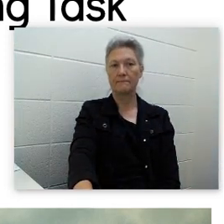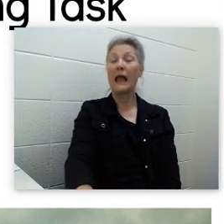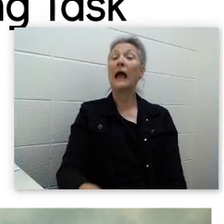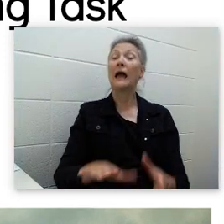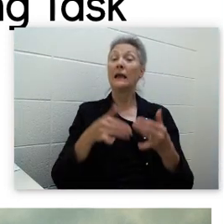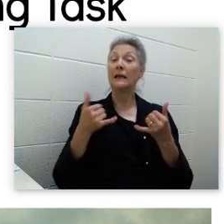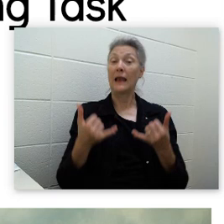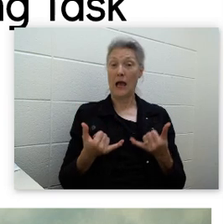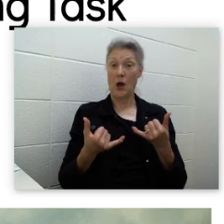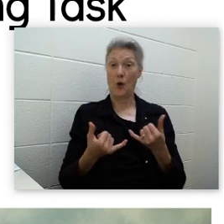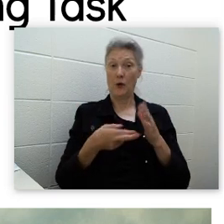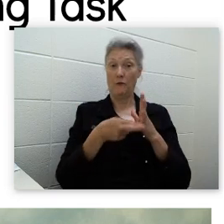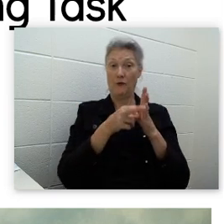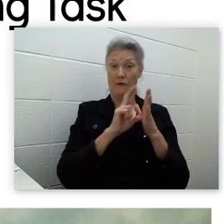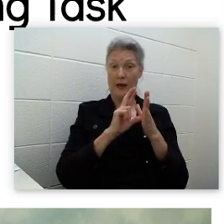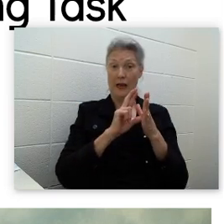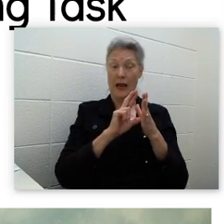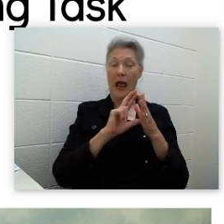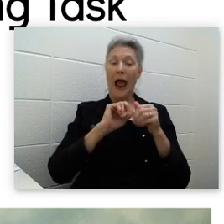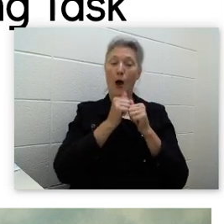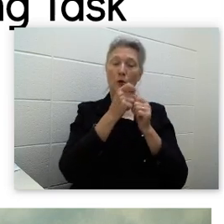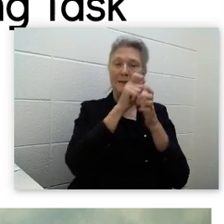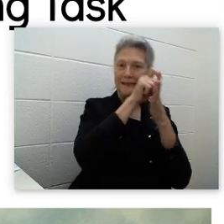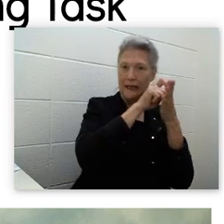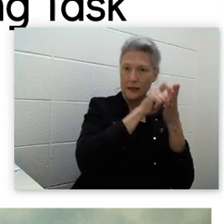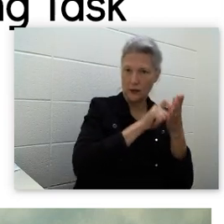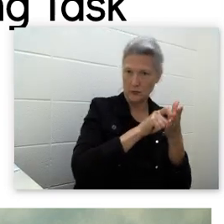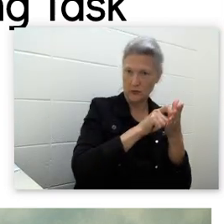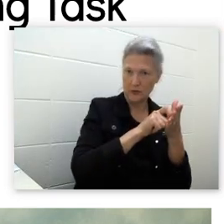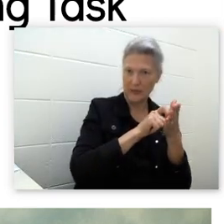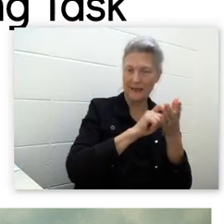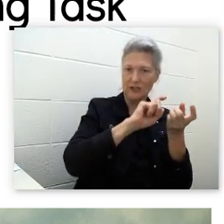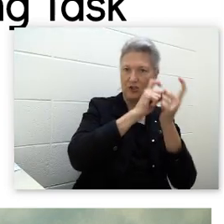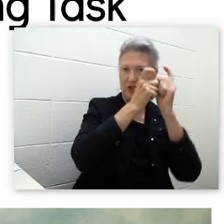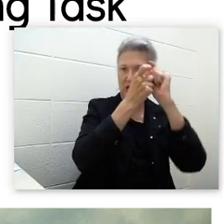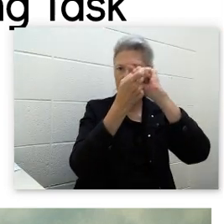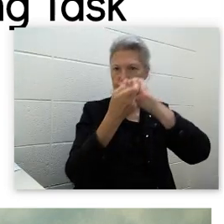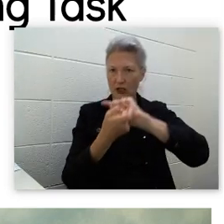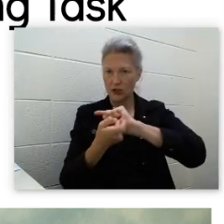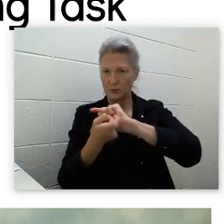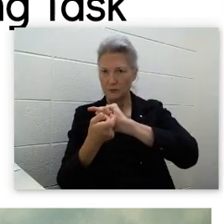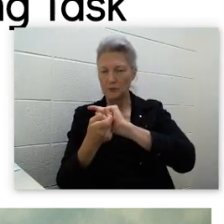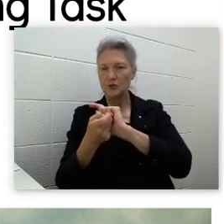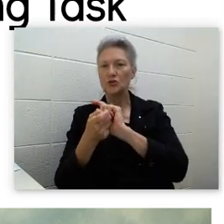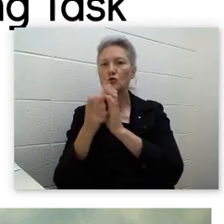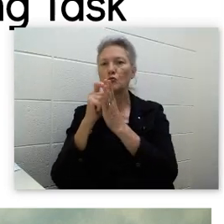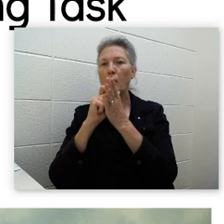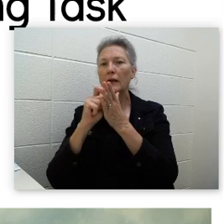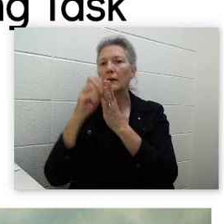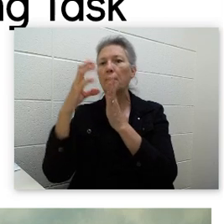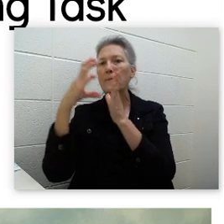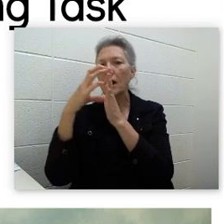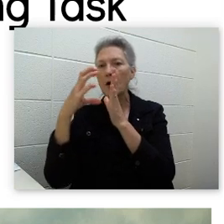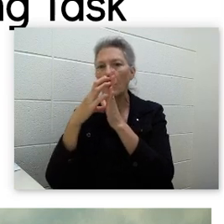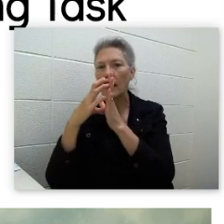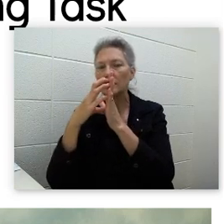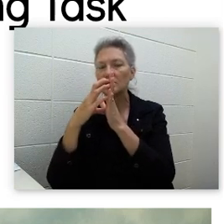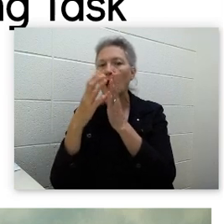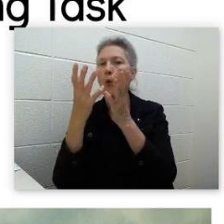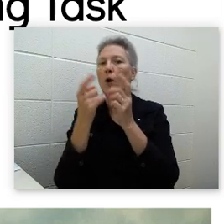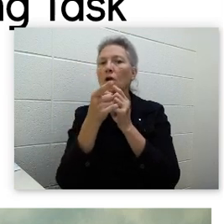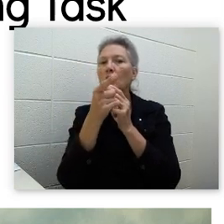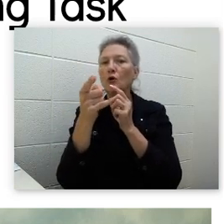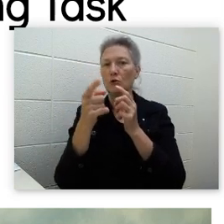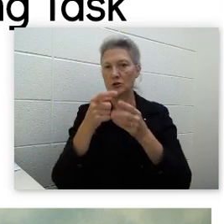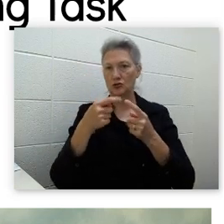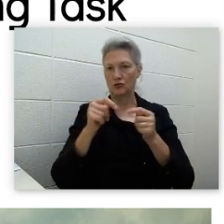Now that we have gone over how to take notes and turn them into paragraphs, I want you to give it a try. Use your notes from your research